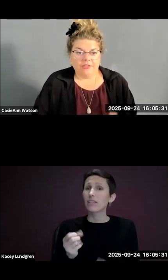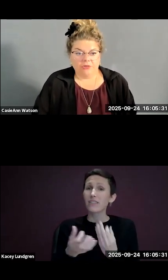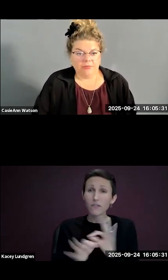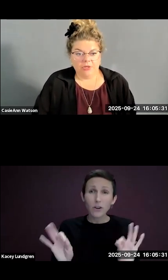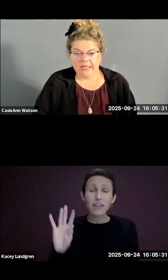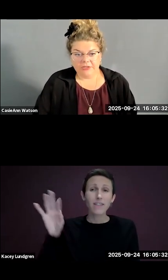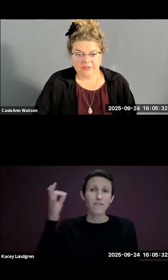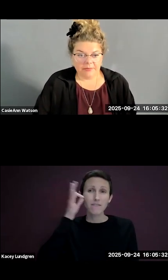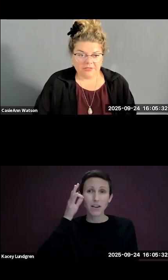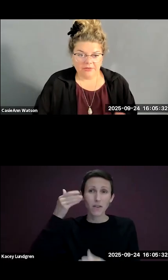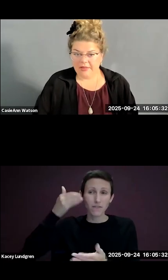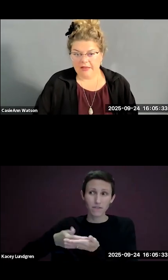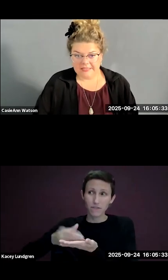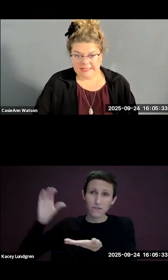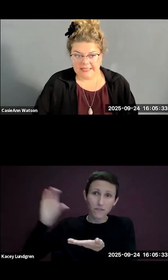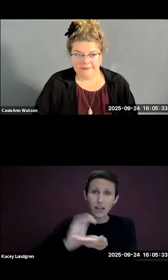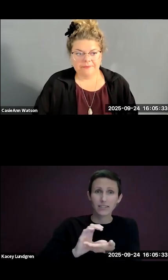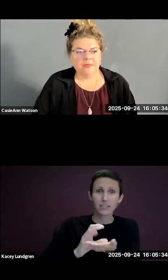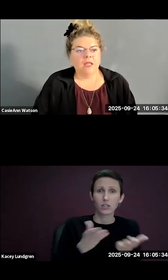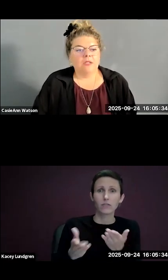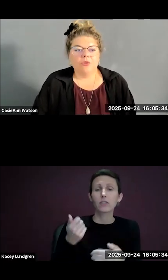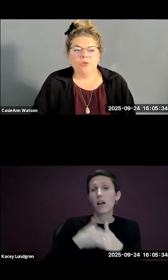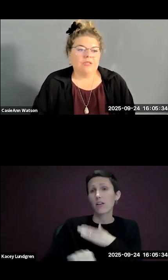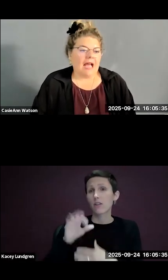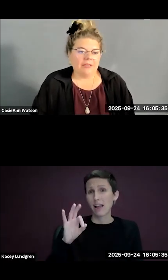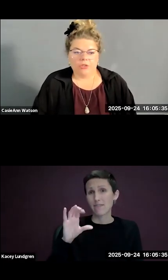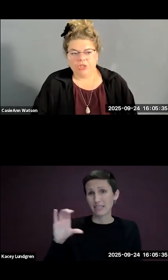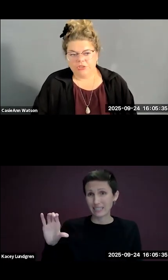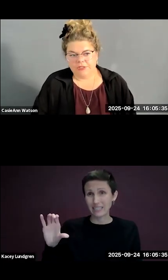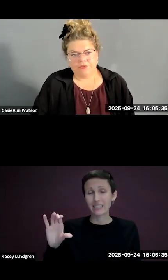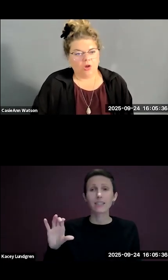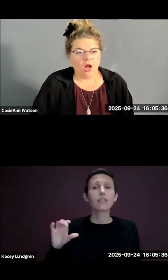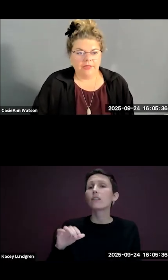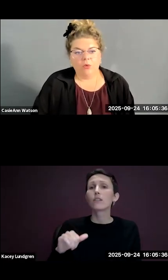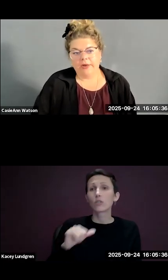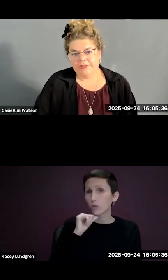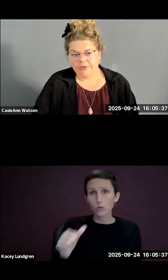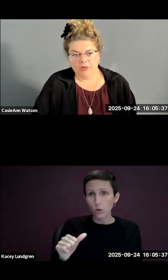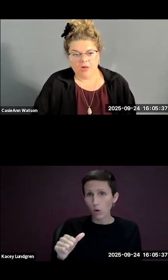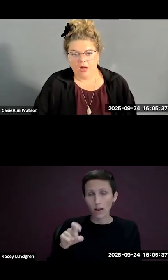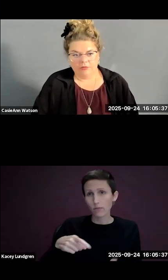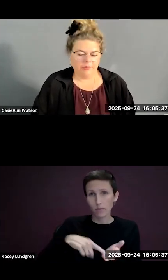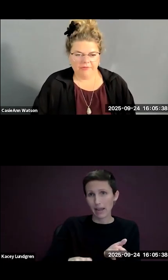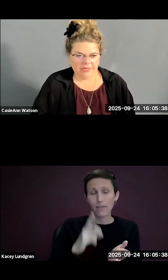service under the Federal Communications Commission, or the FCC, so you do not incur charges for calling